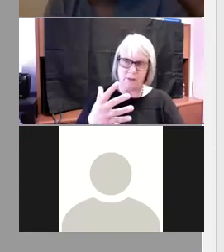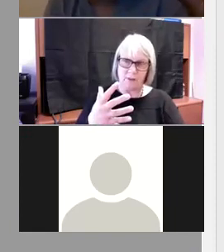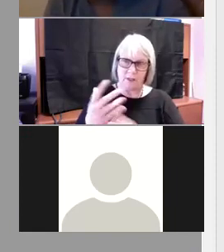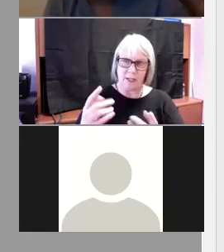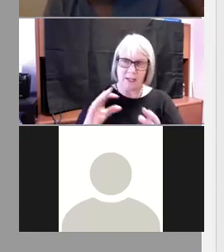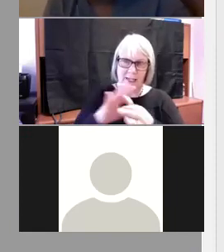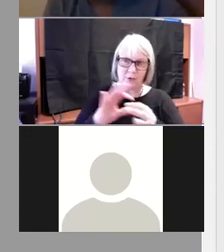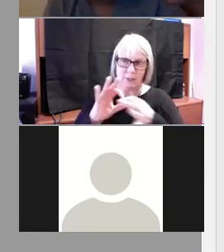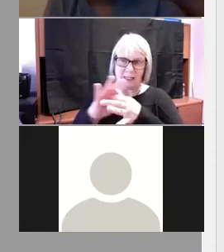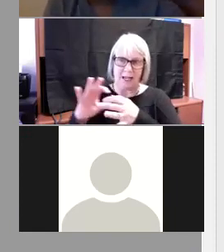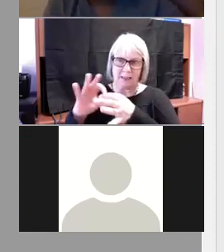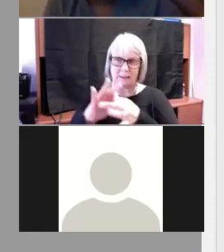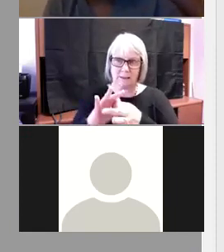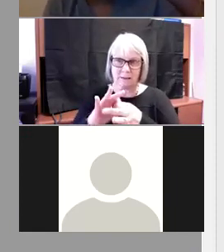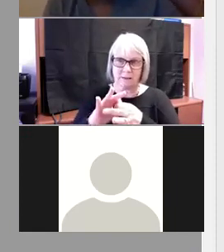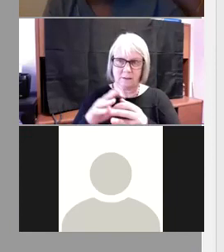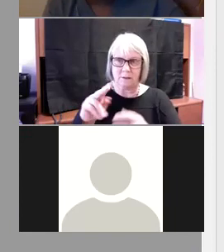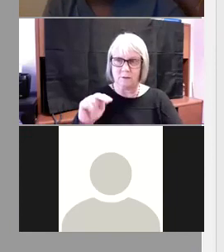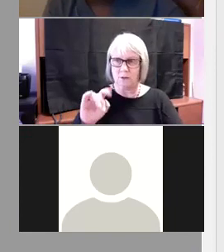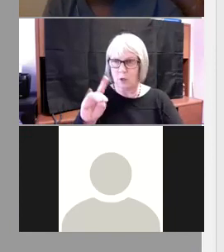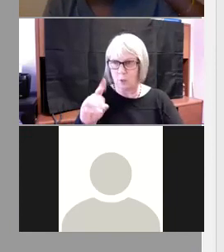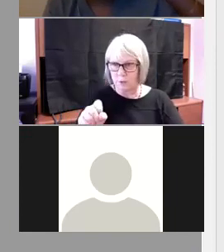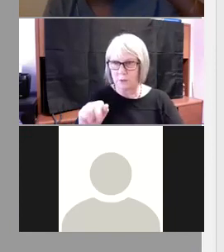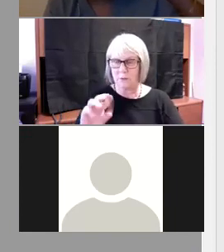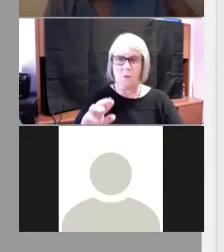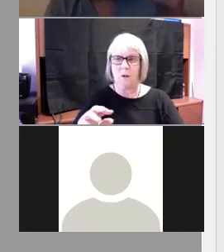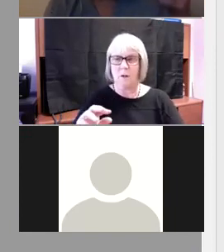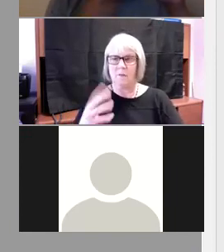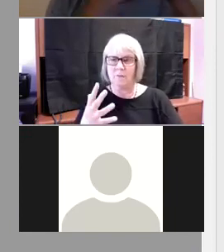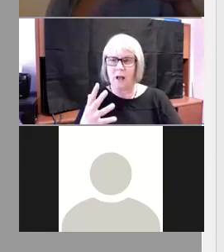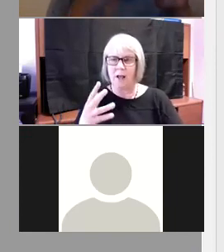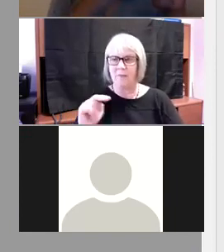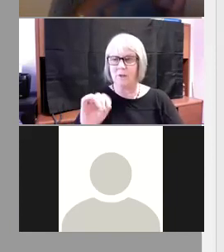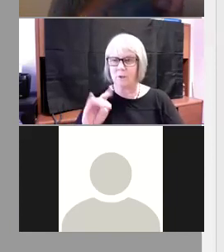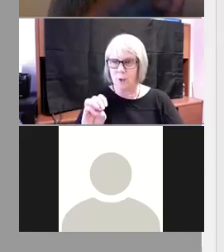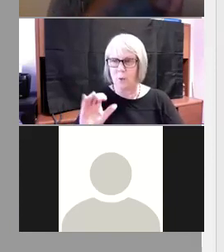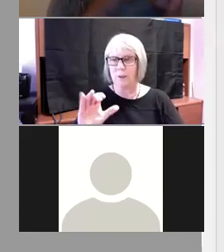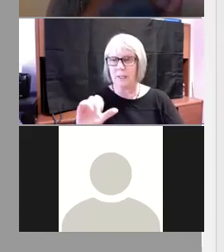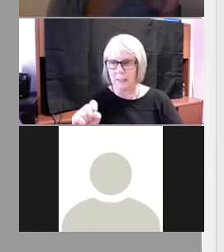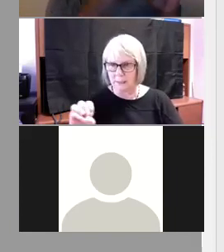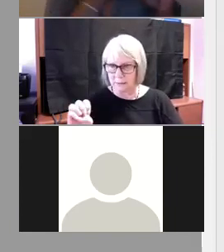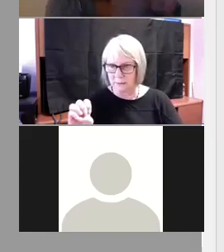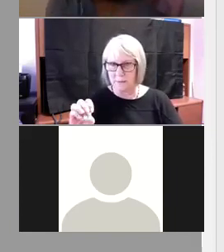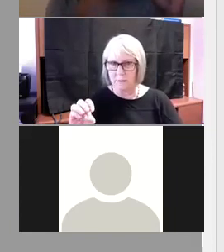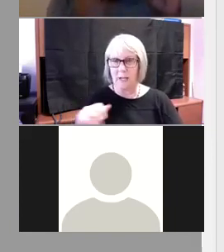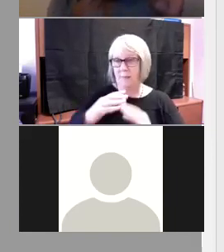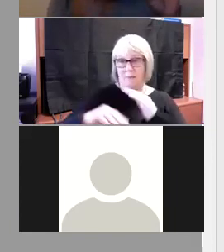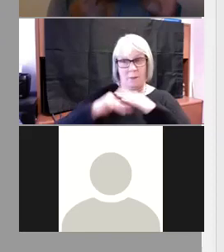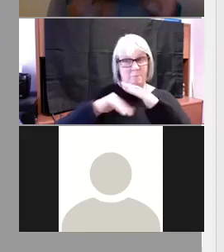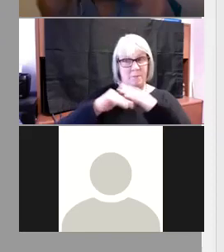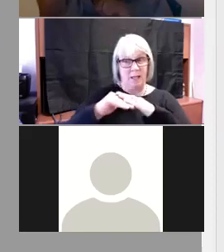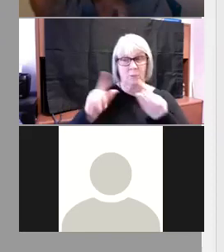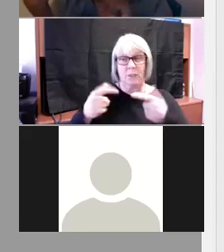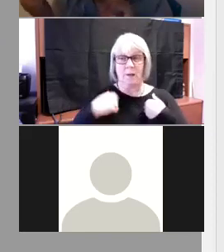interconnected uh, nodes or 5 node cliques. We can at max have 4